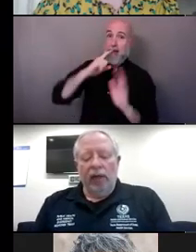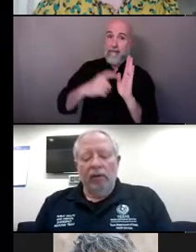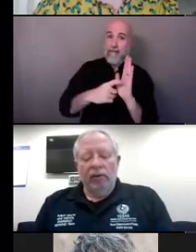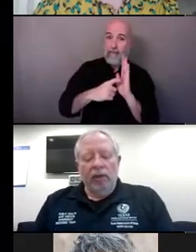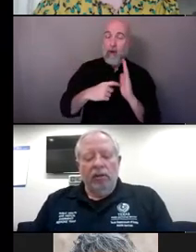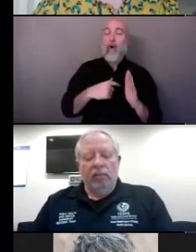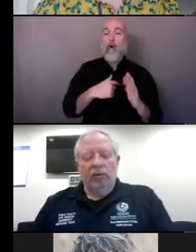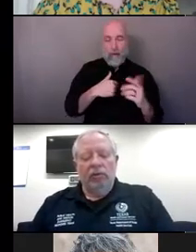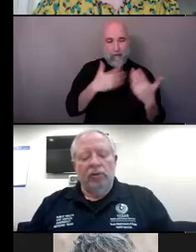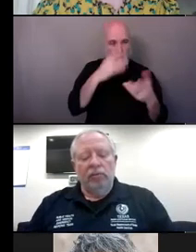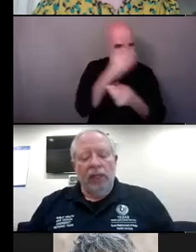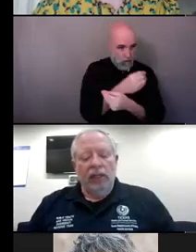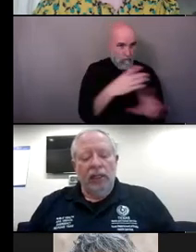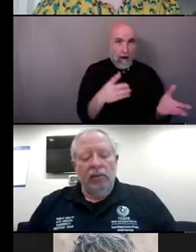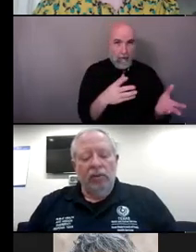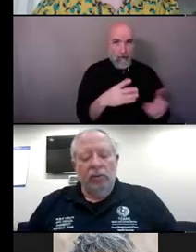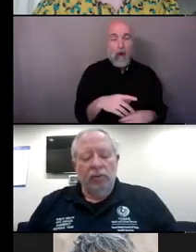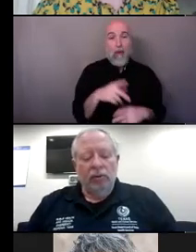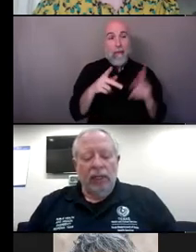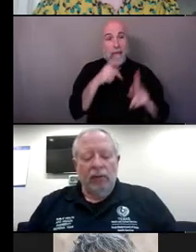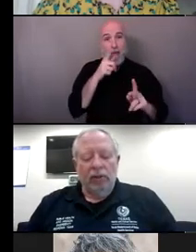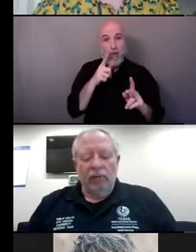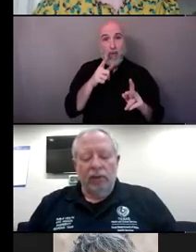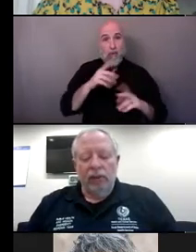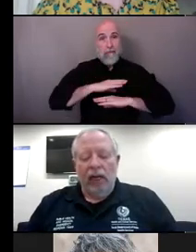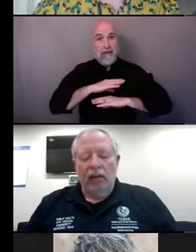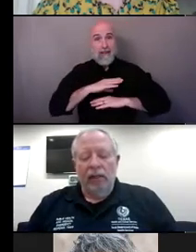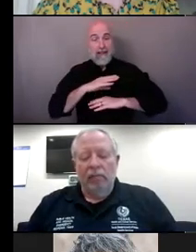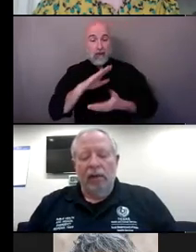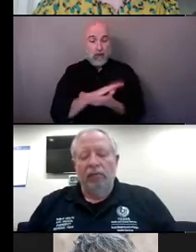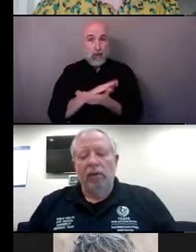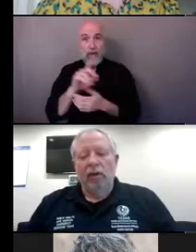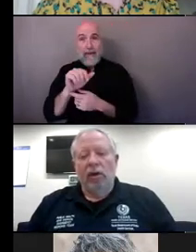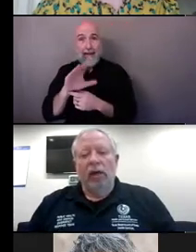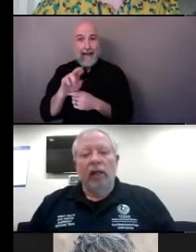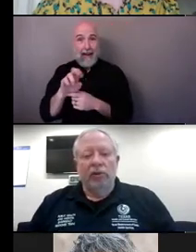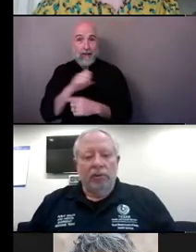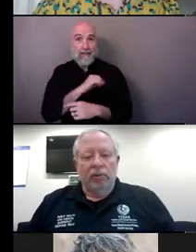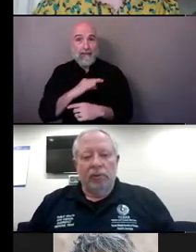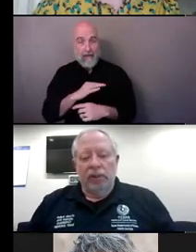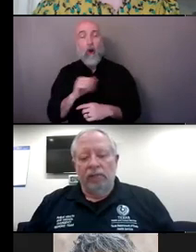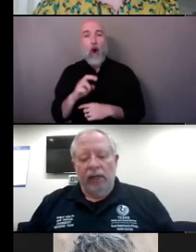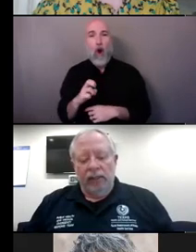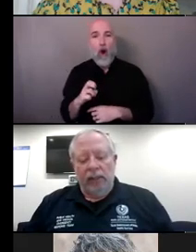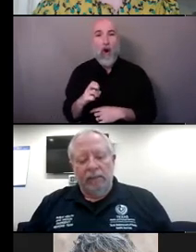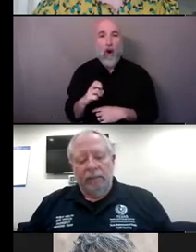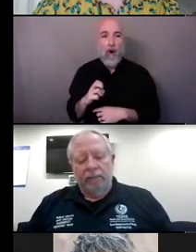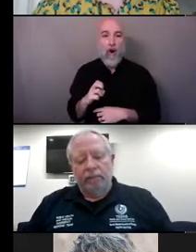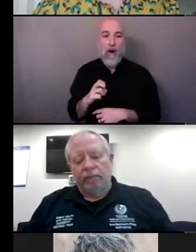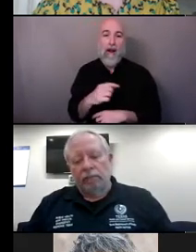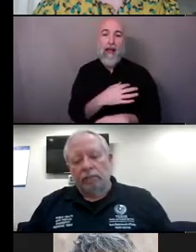notified providers that persons meeting the school daycare staff criteria outlined above are eligible to receive